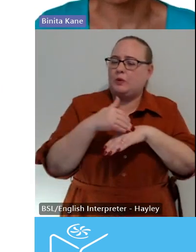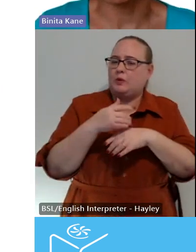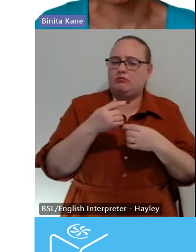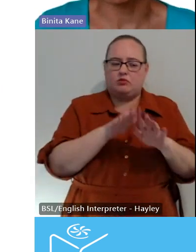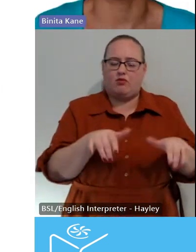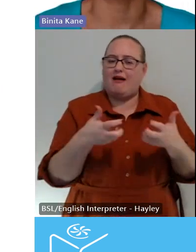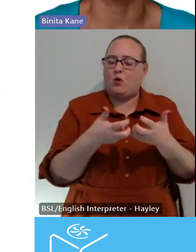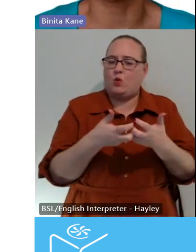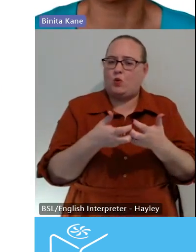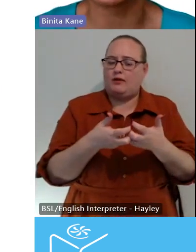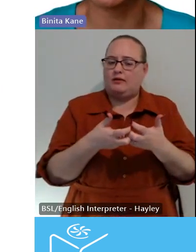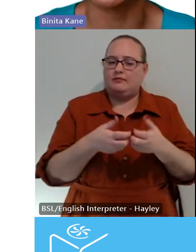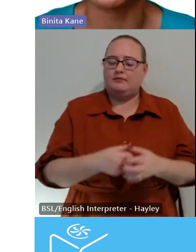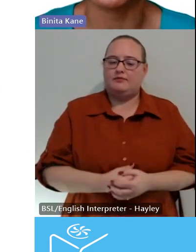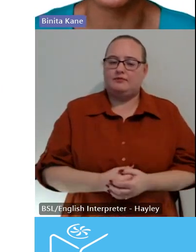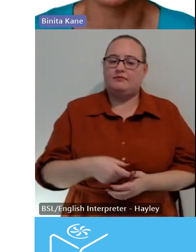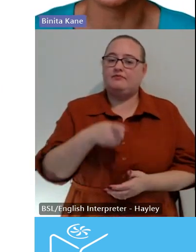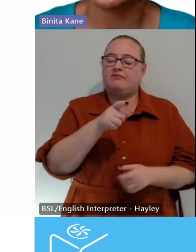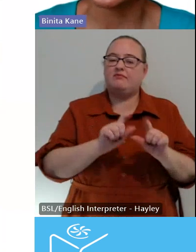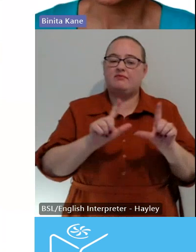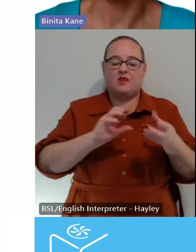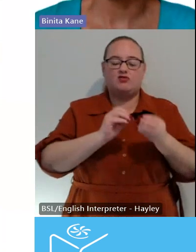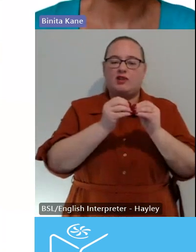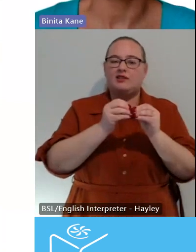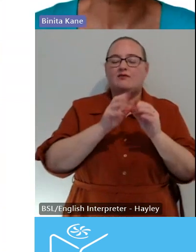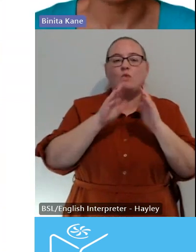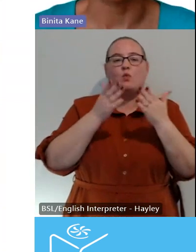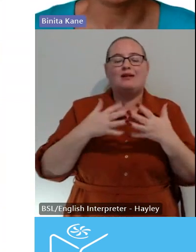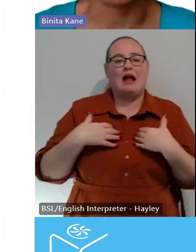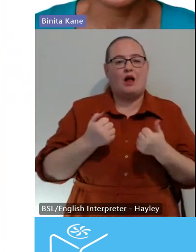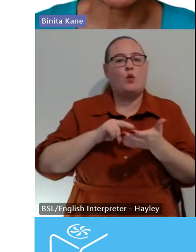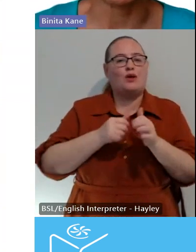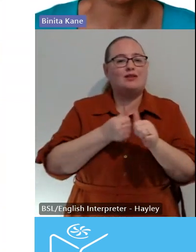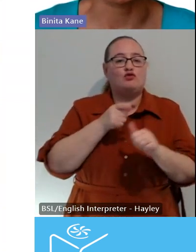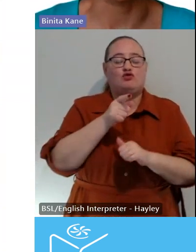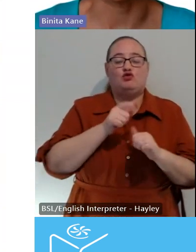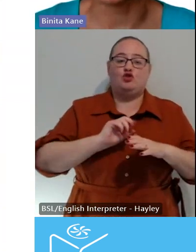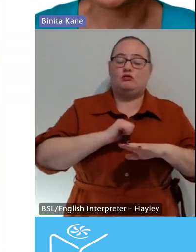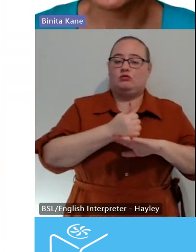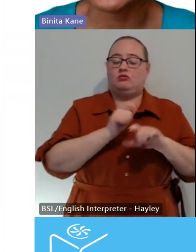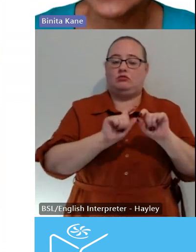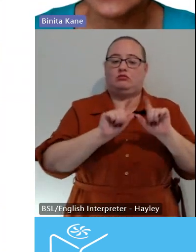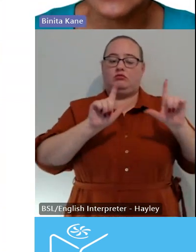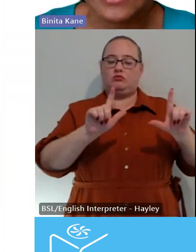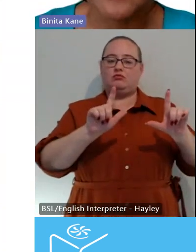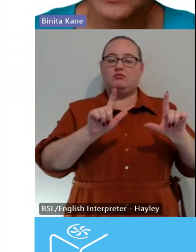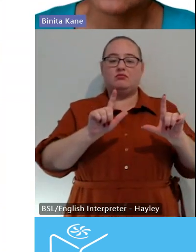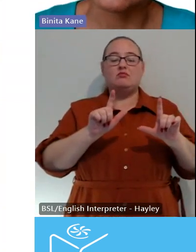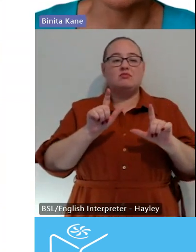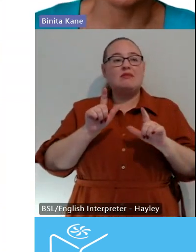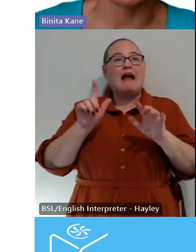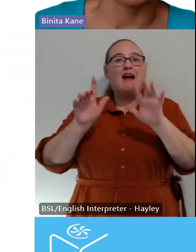this is an infographic from the World Health Organization, and I'm not being dramatic in saying that air pollution is an invisible deadly